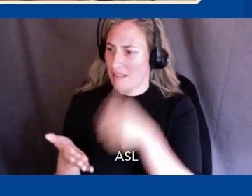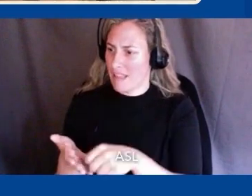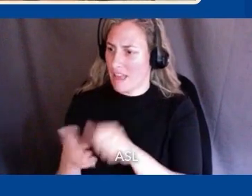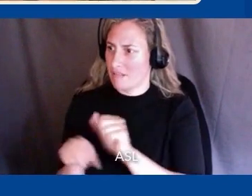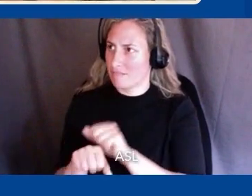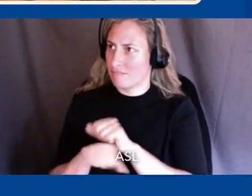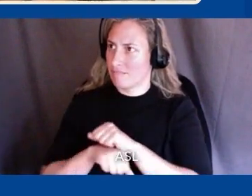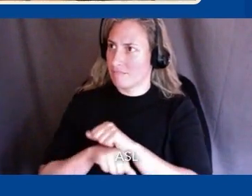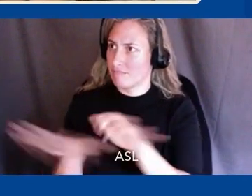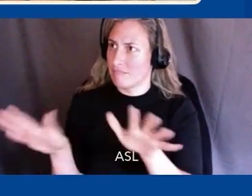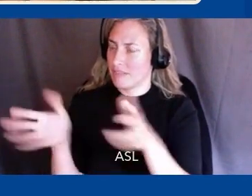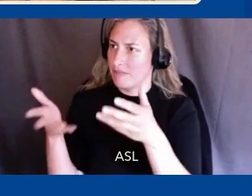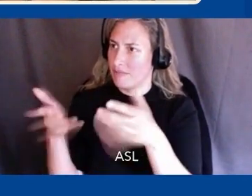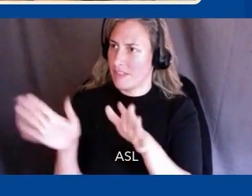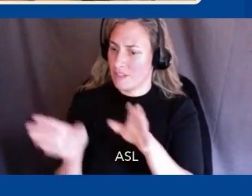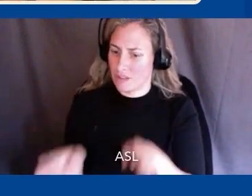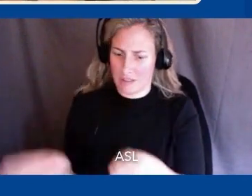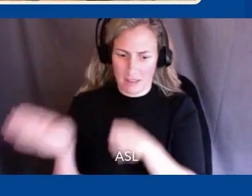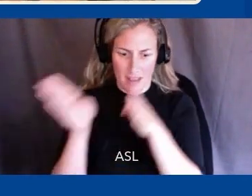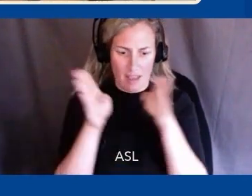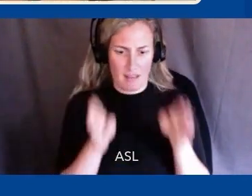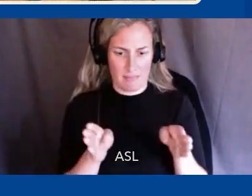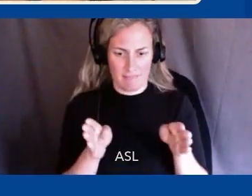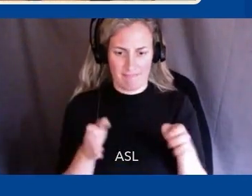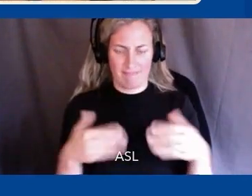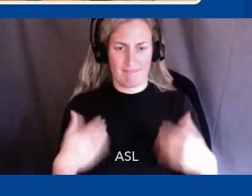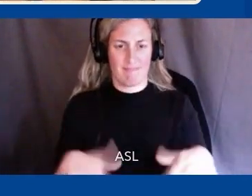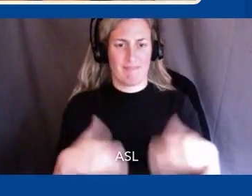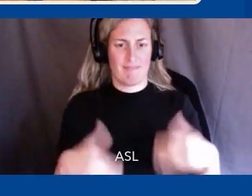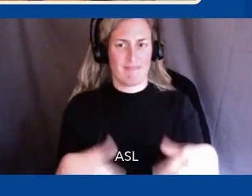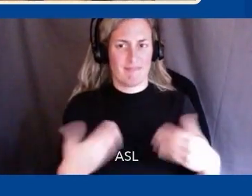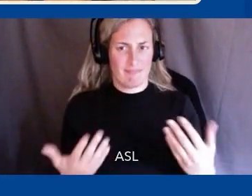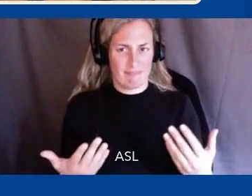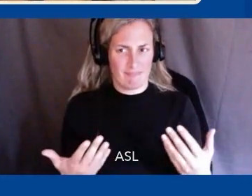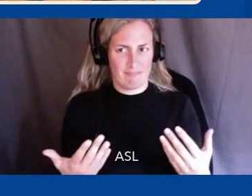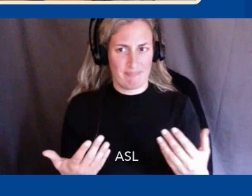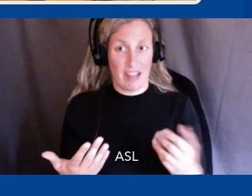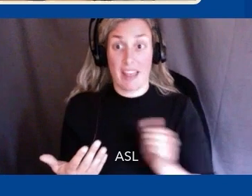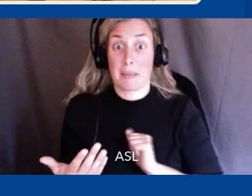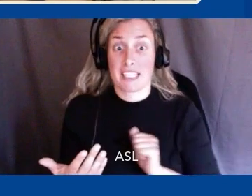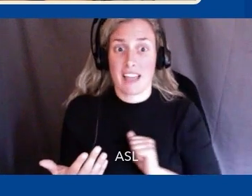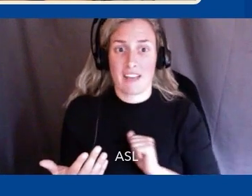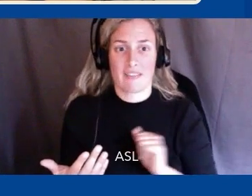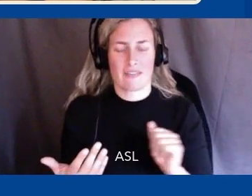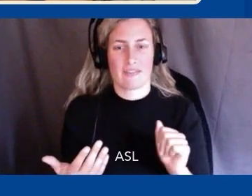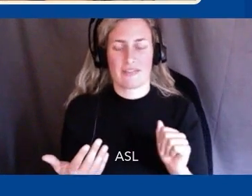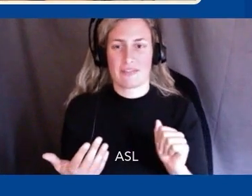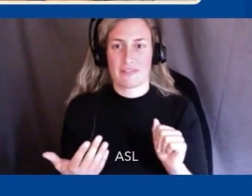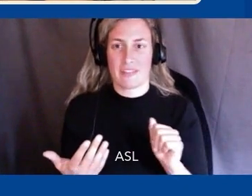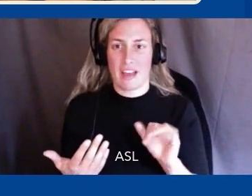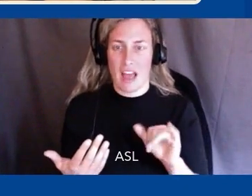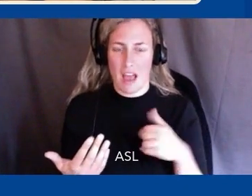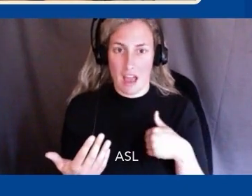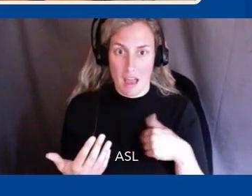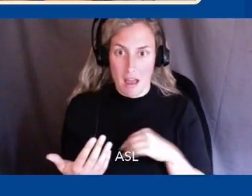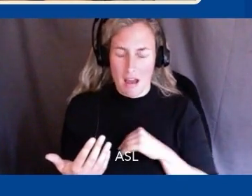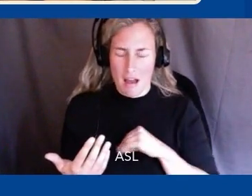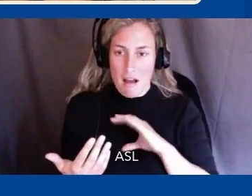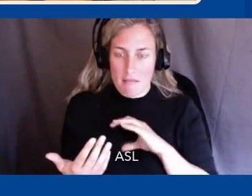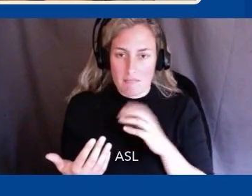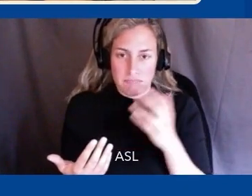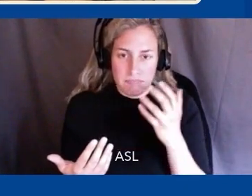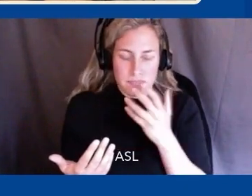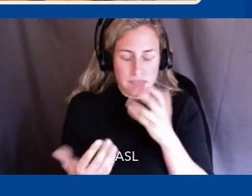mean, I know just from my perspective, it was just like, I felt a lot of admiration for the work that you all were doing really